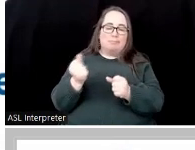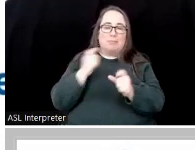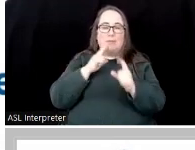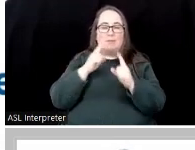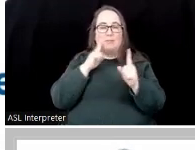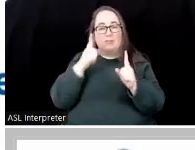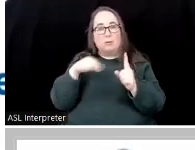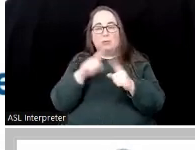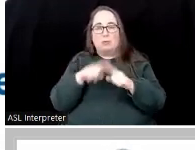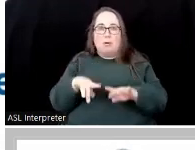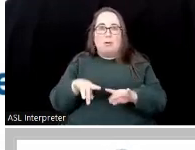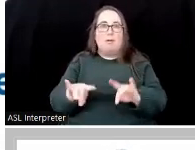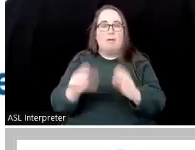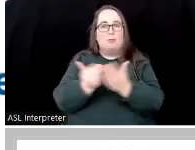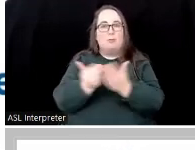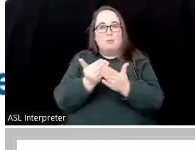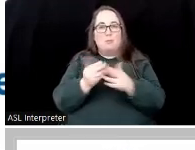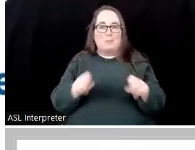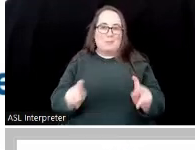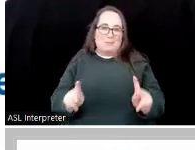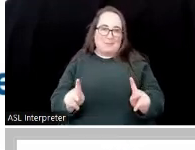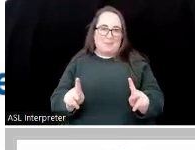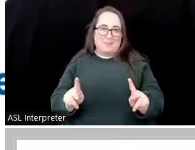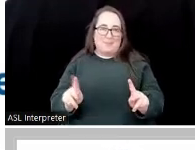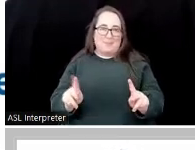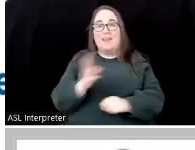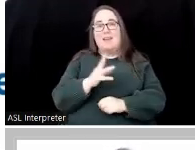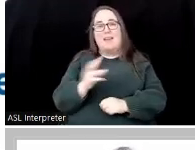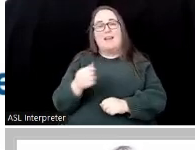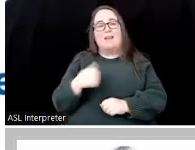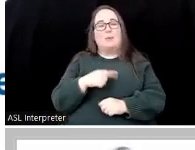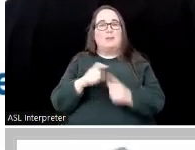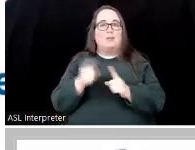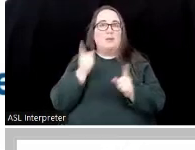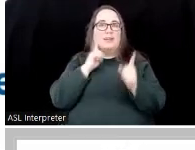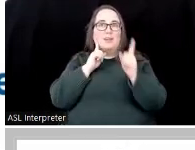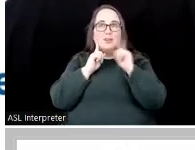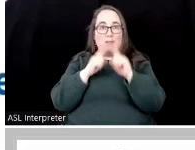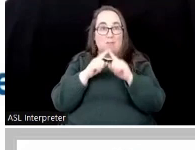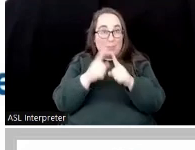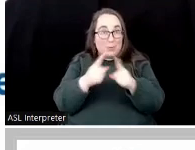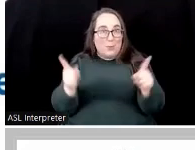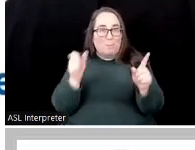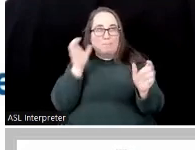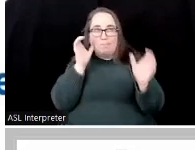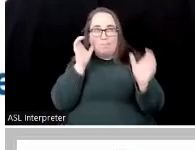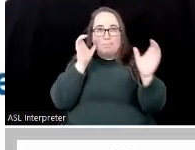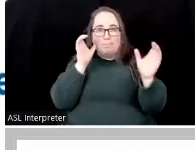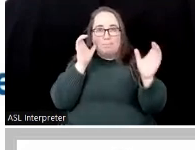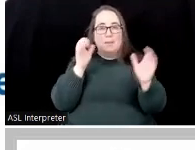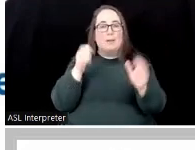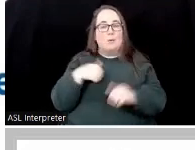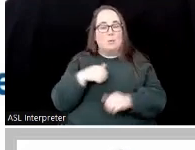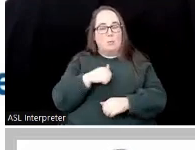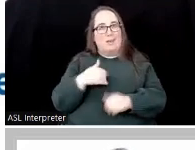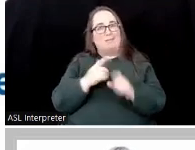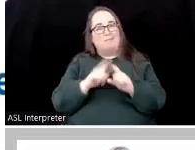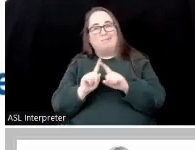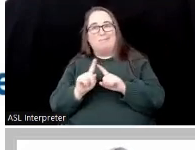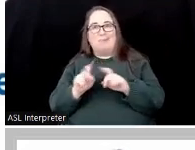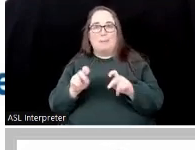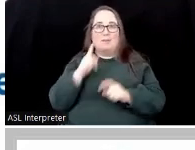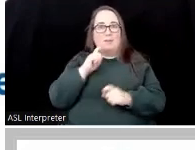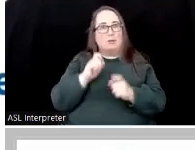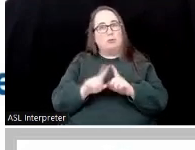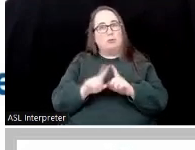you to discover new opportunities, and we need to hear from you. So we have also built in a variety of opportunities for you